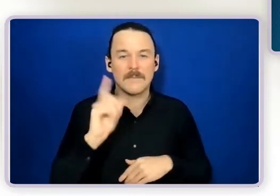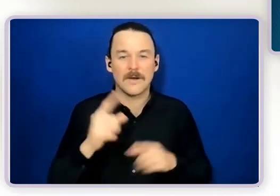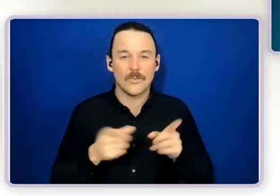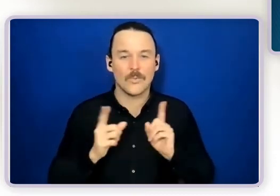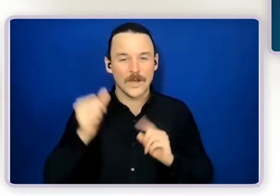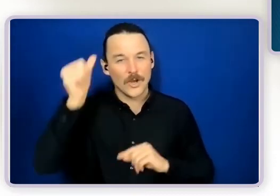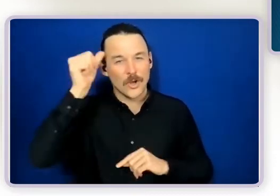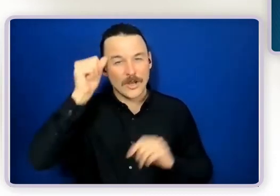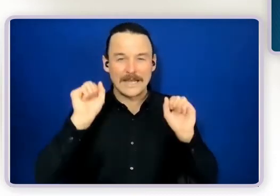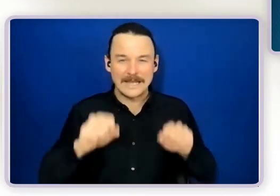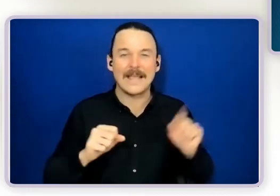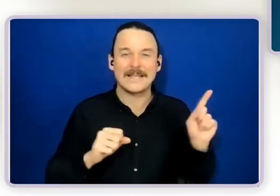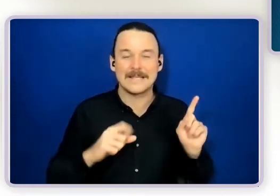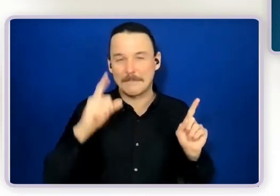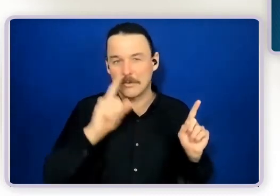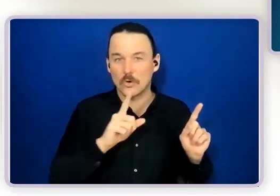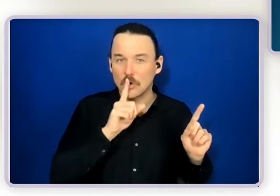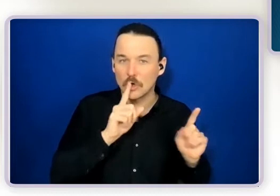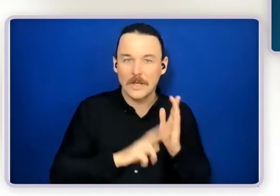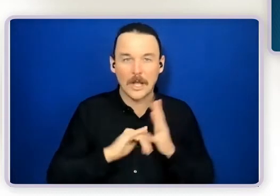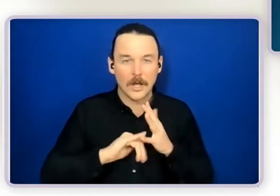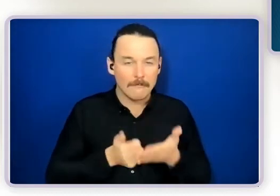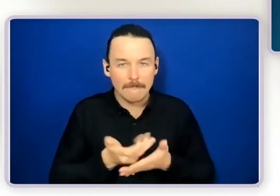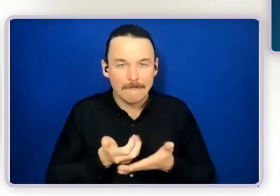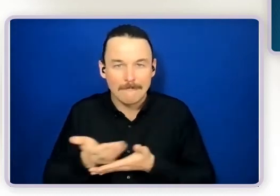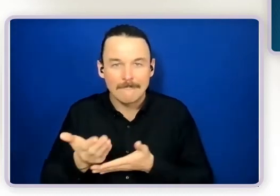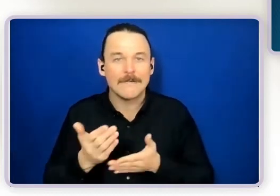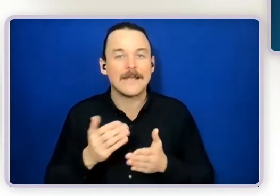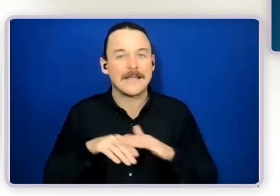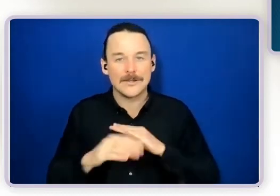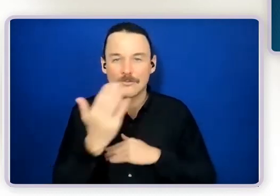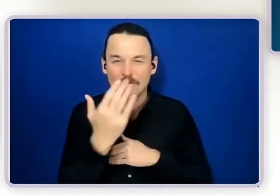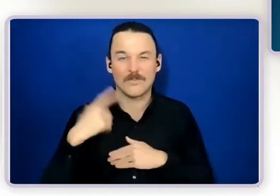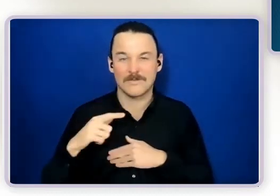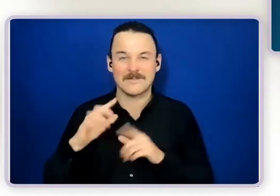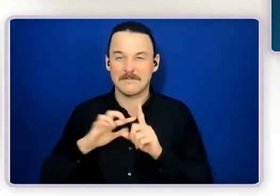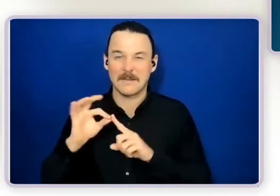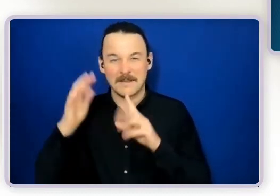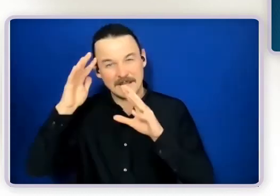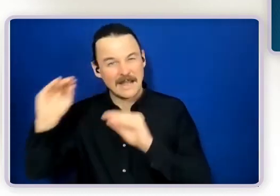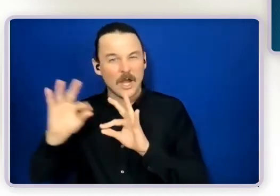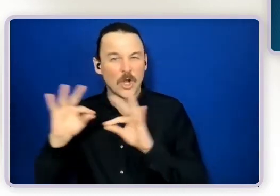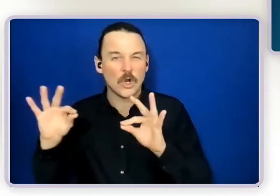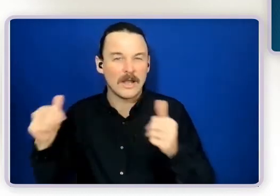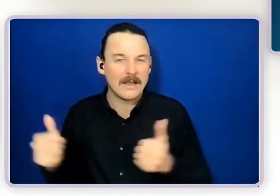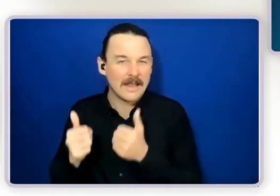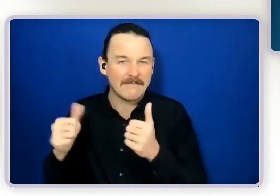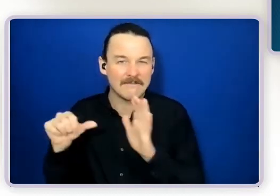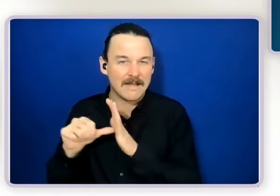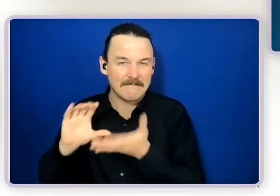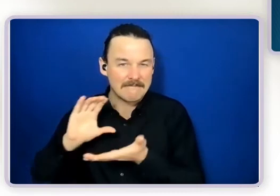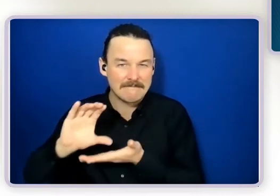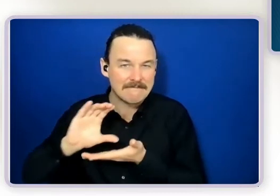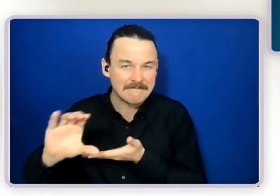for kids with disabilities. So lots of schools attempt to get NDIS into their schools so they can save